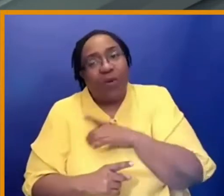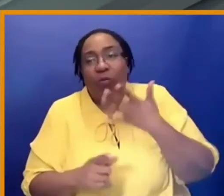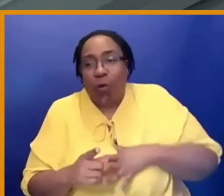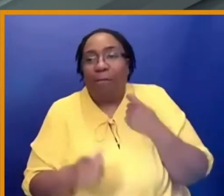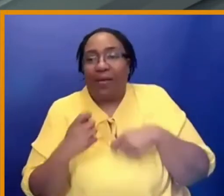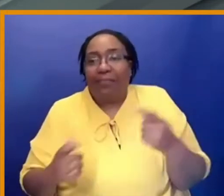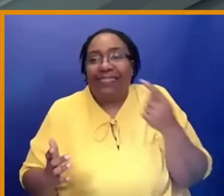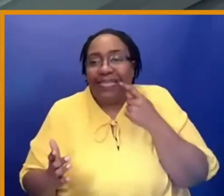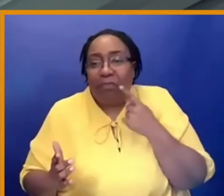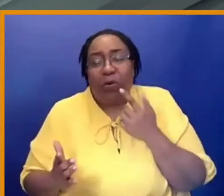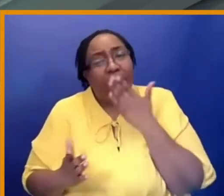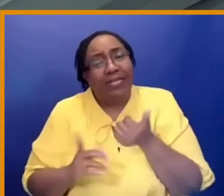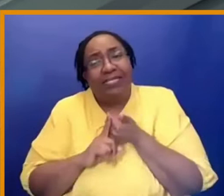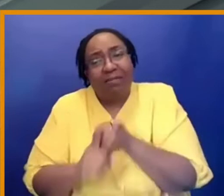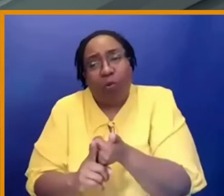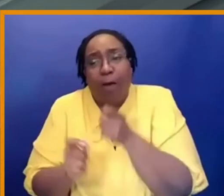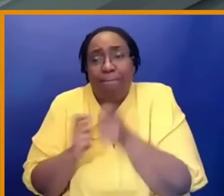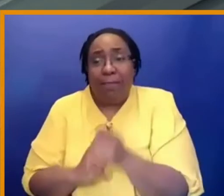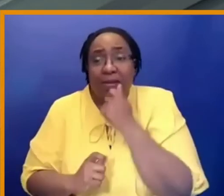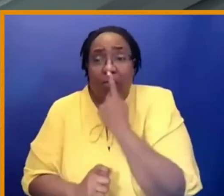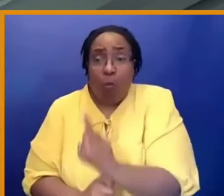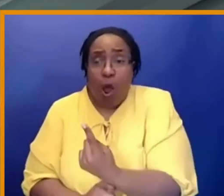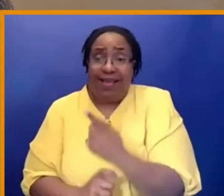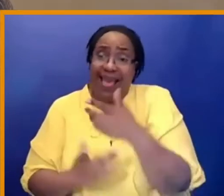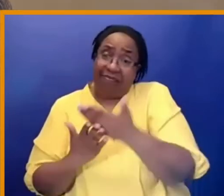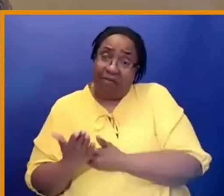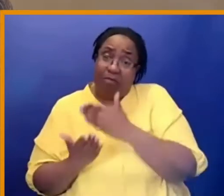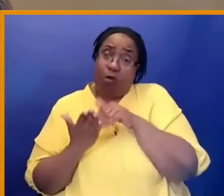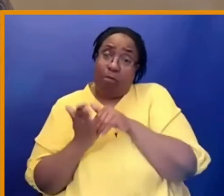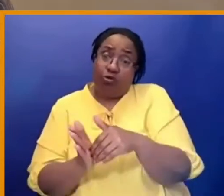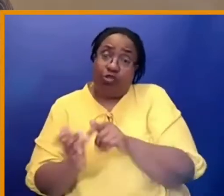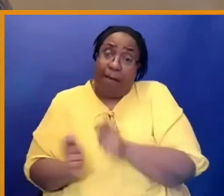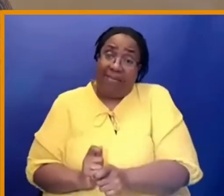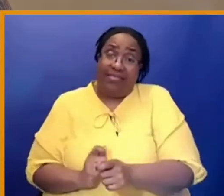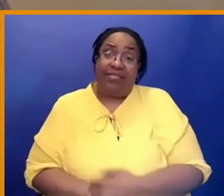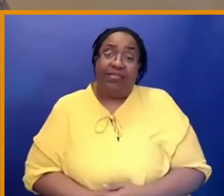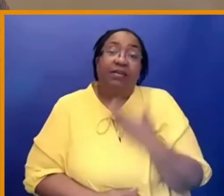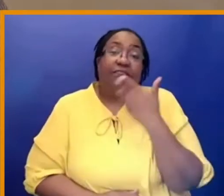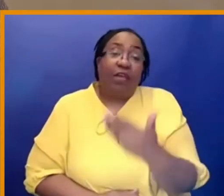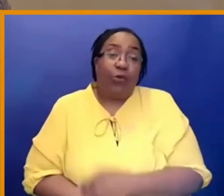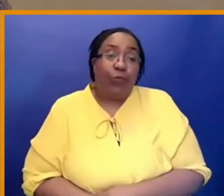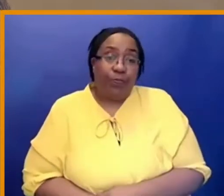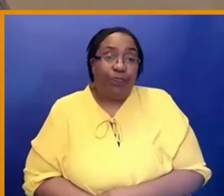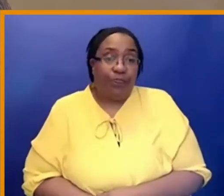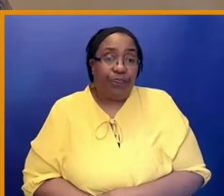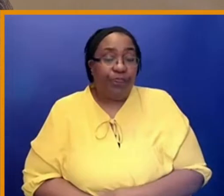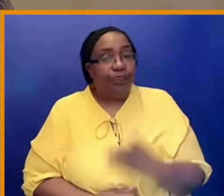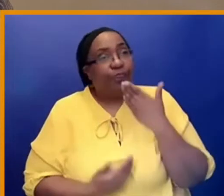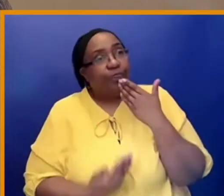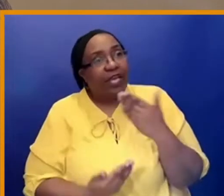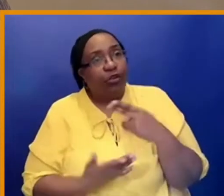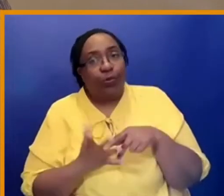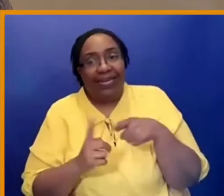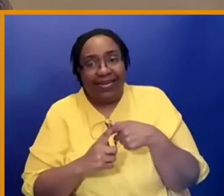1 and the motion as hopefully amended. Thank you. Thank you very much, Nick. So we now move to